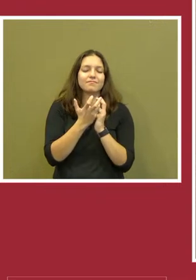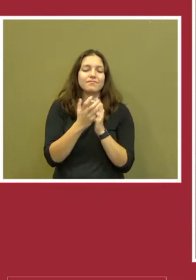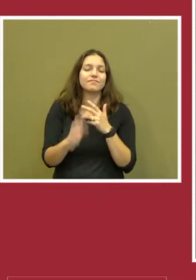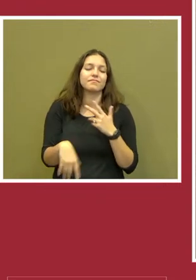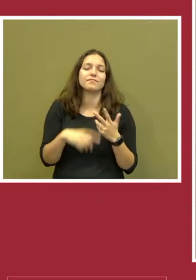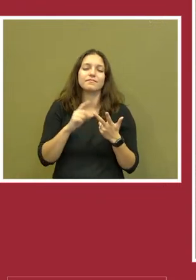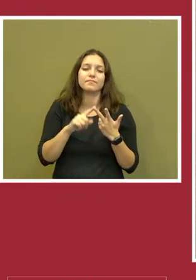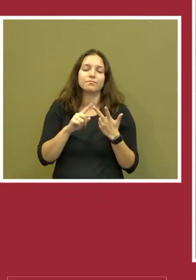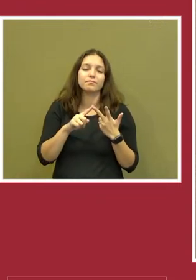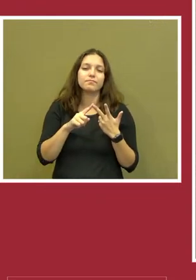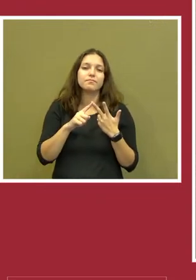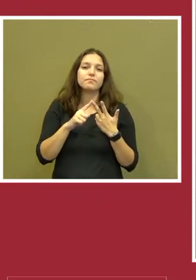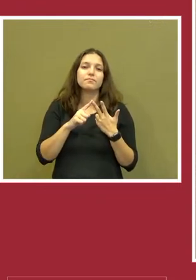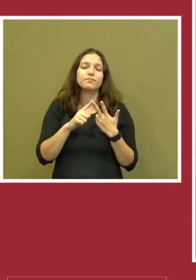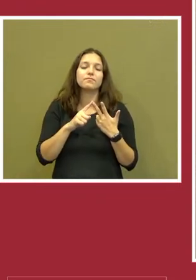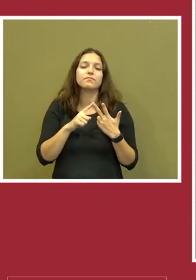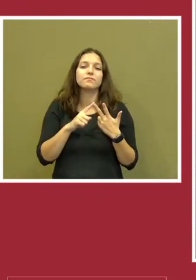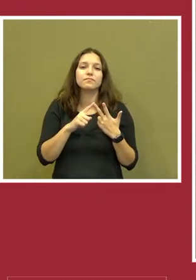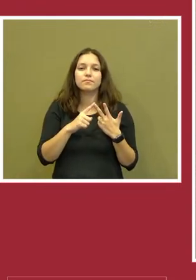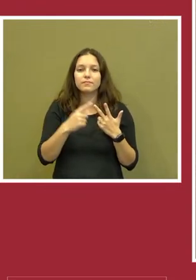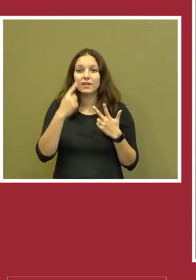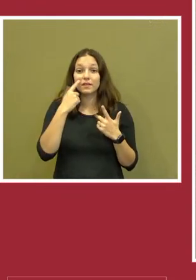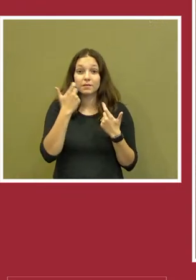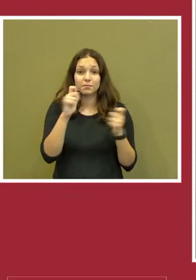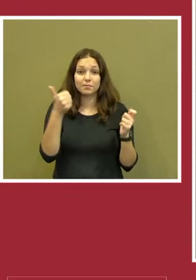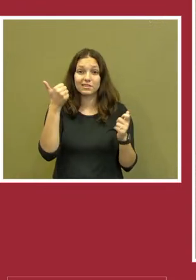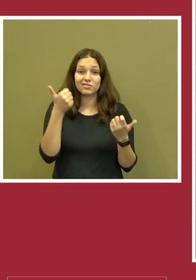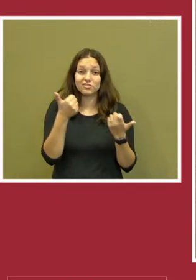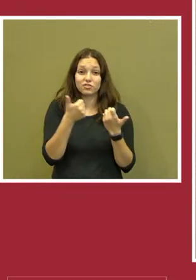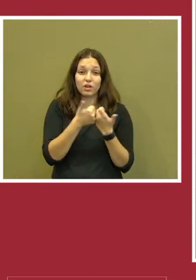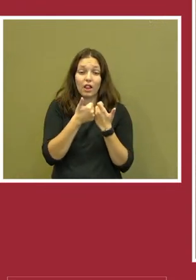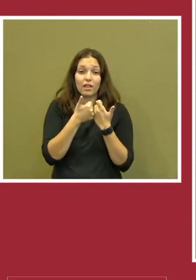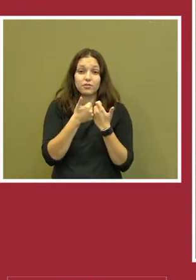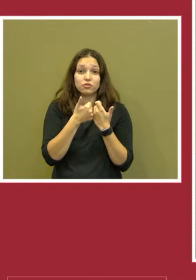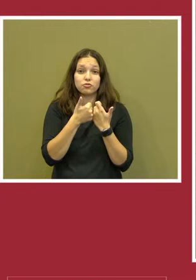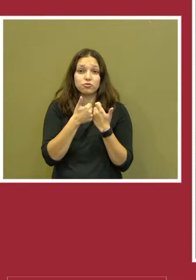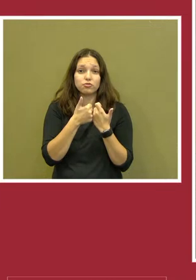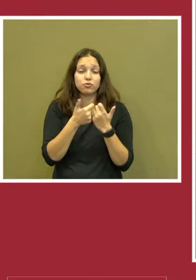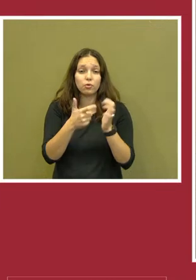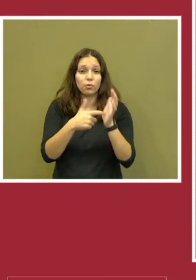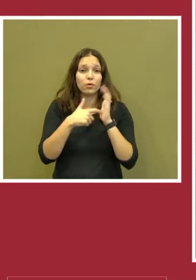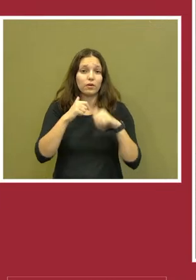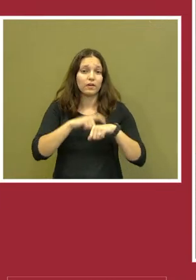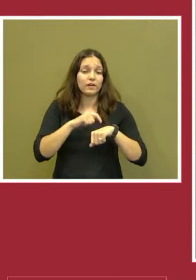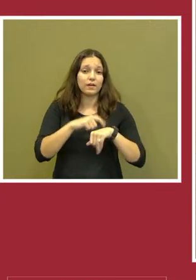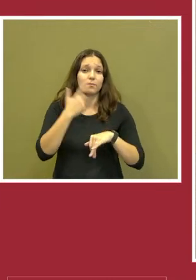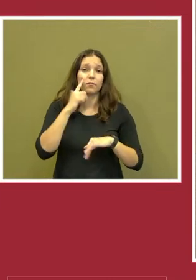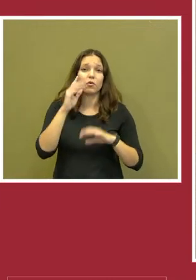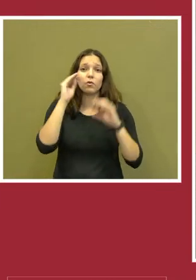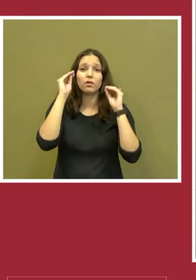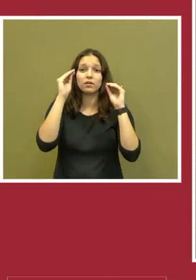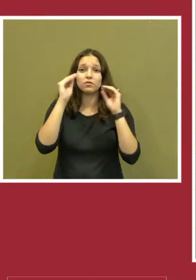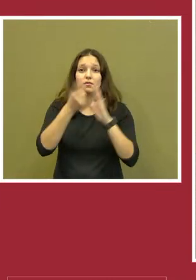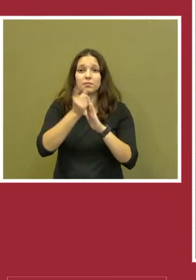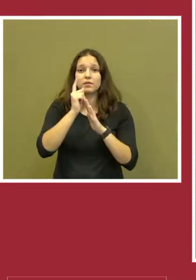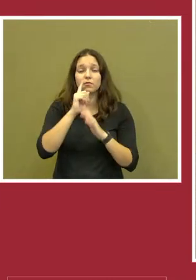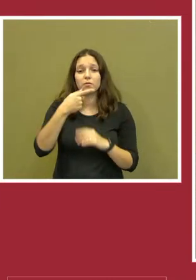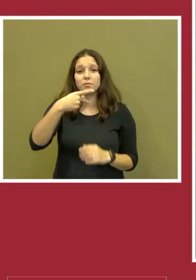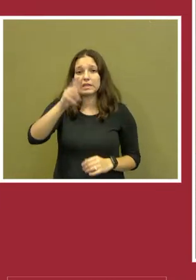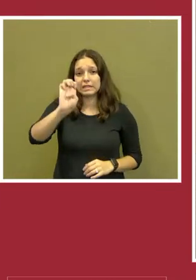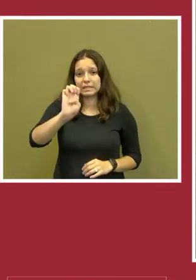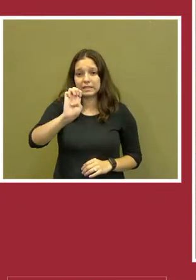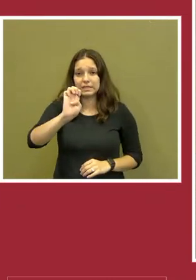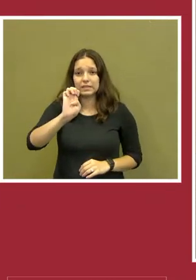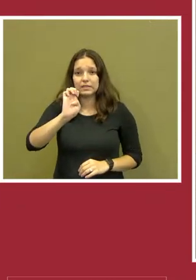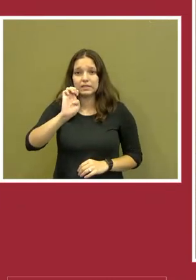the third area that was, I think, the biggest challenge was the required time for instructional minutes in physical